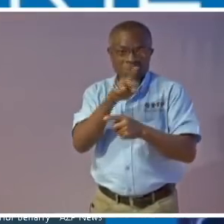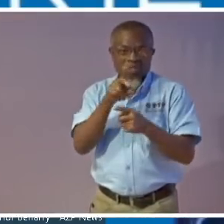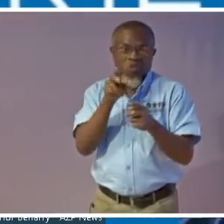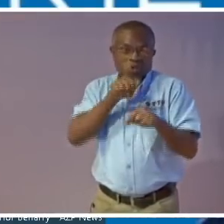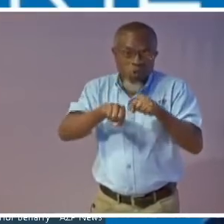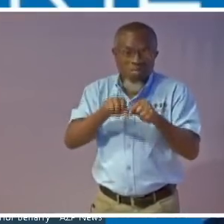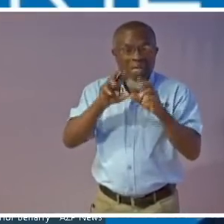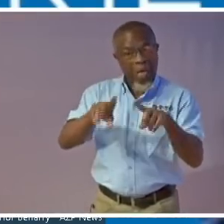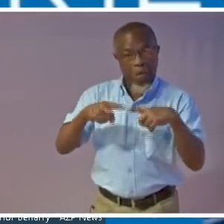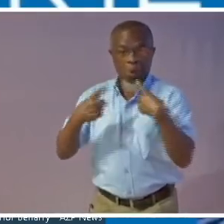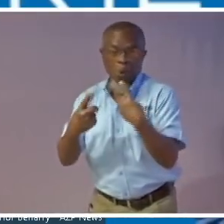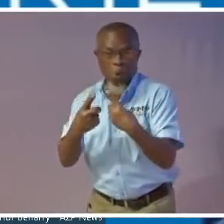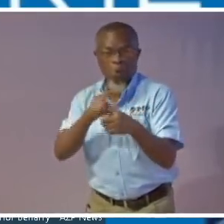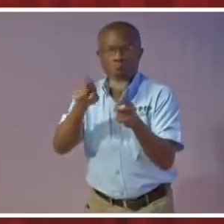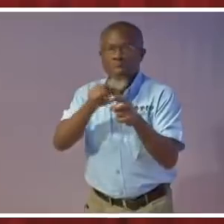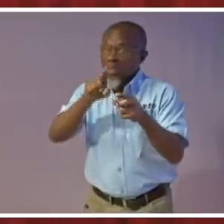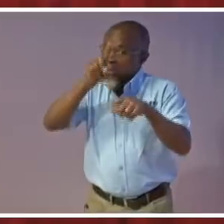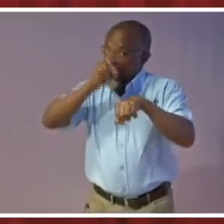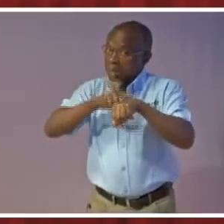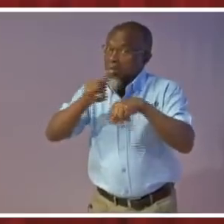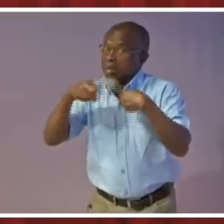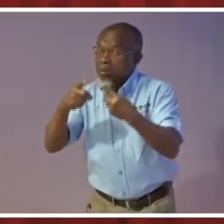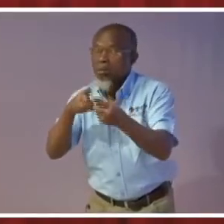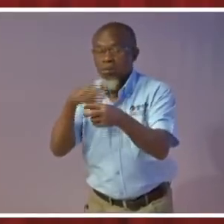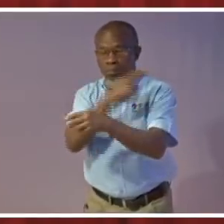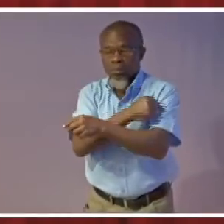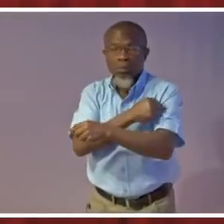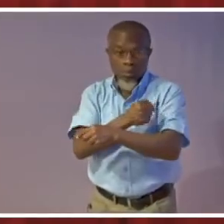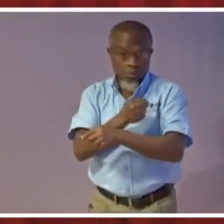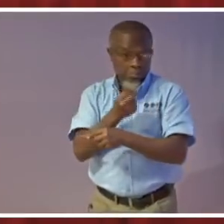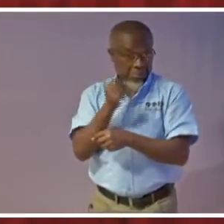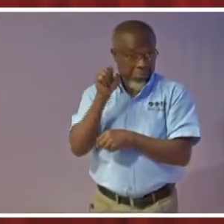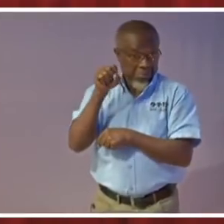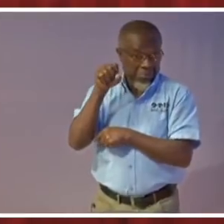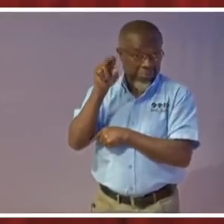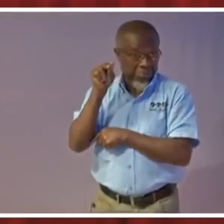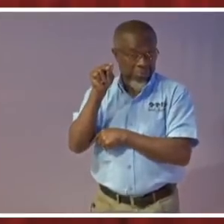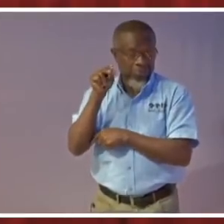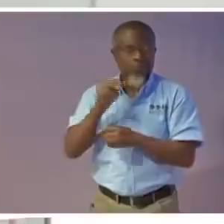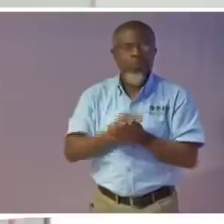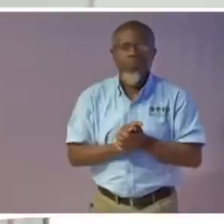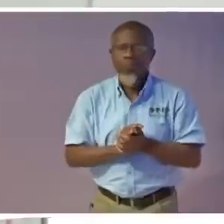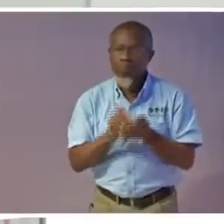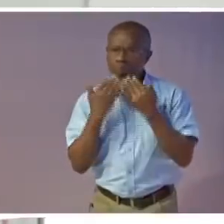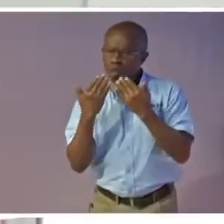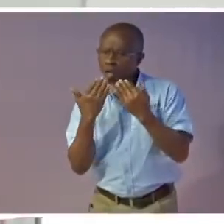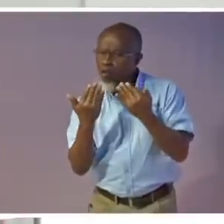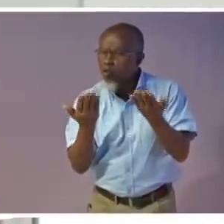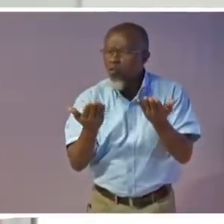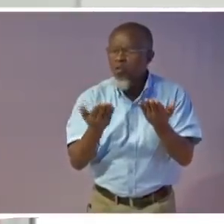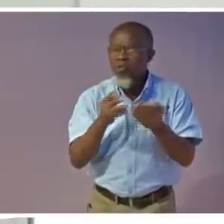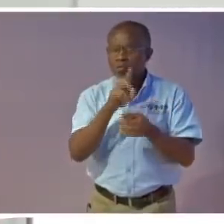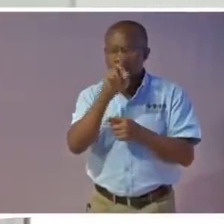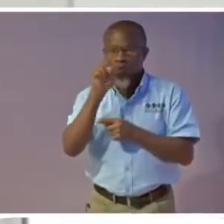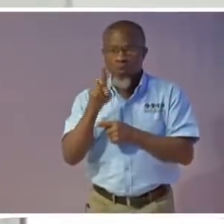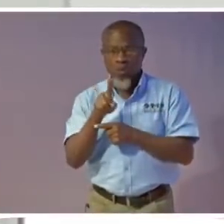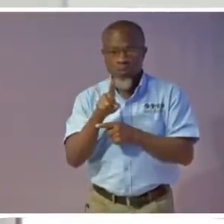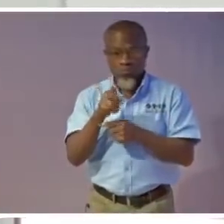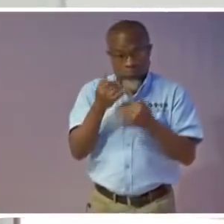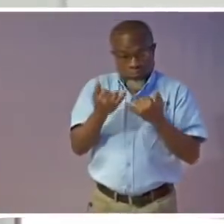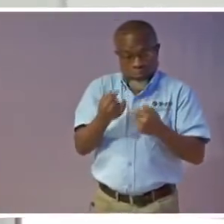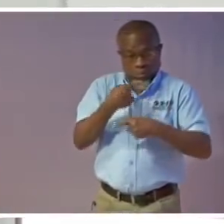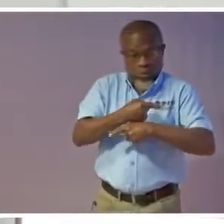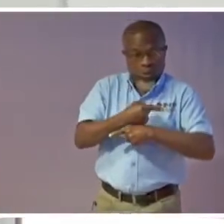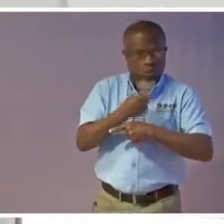Thank you. Good morning. Thank you, Priya. As of now and as of today, there